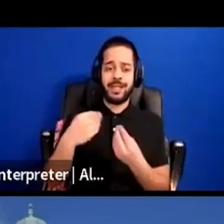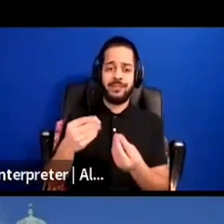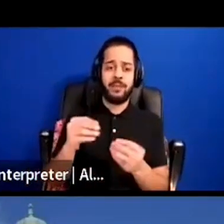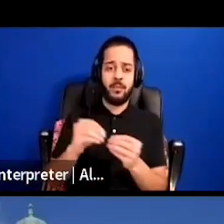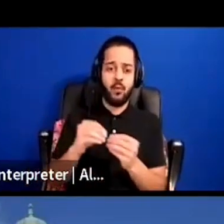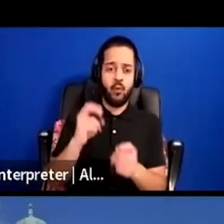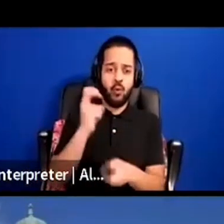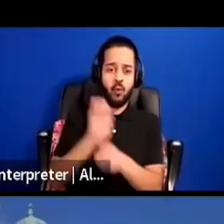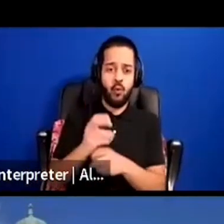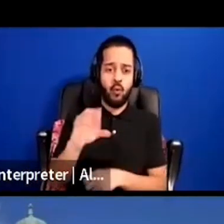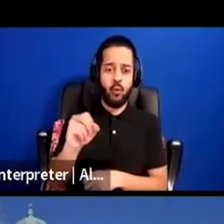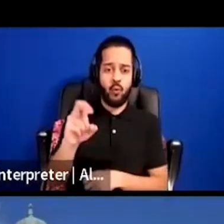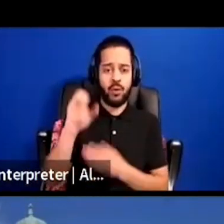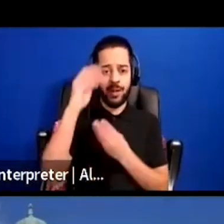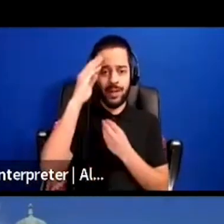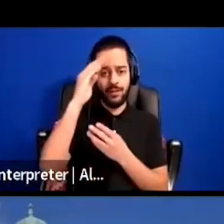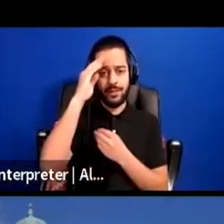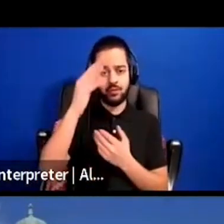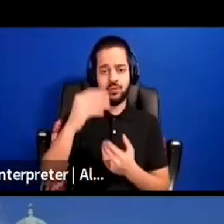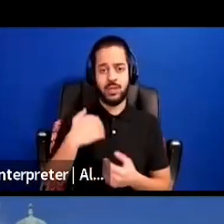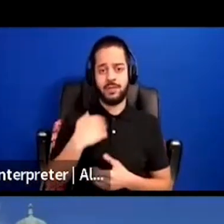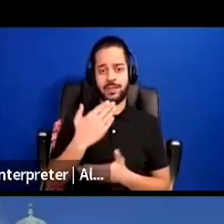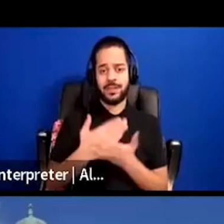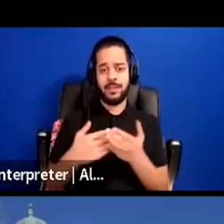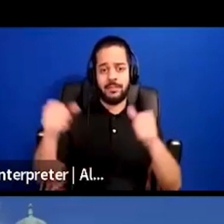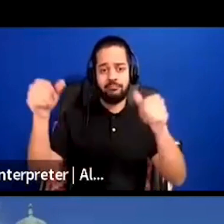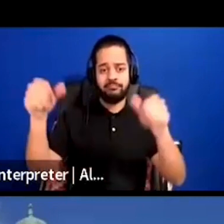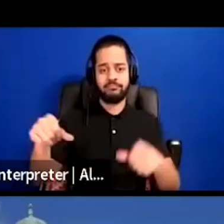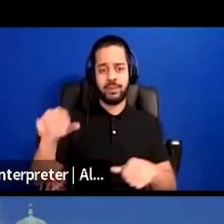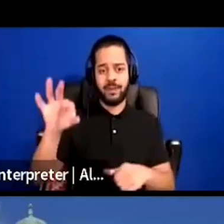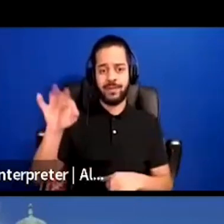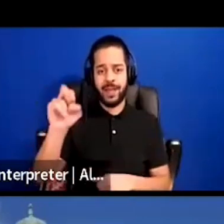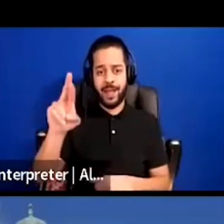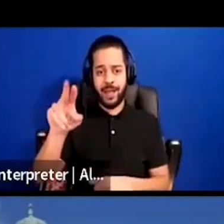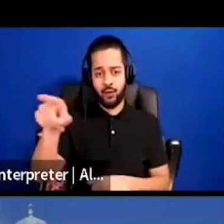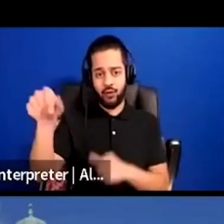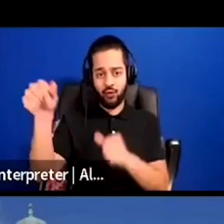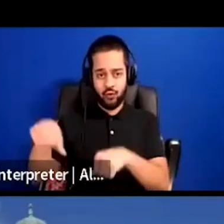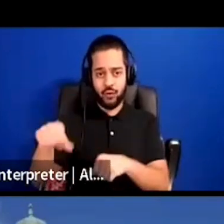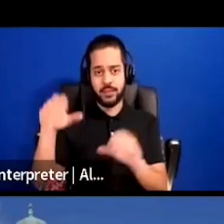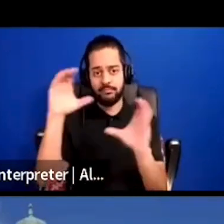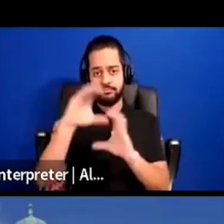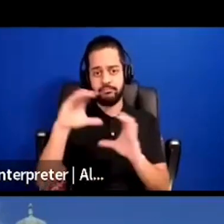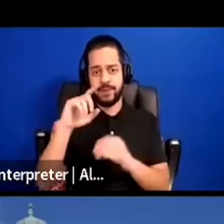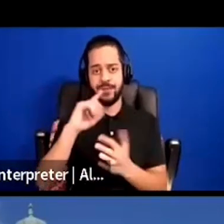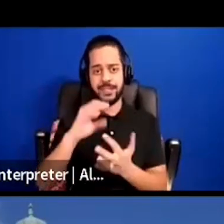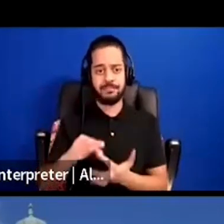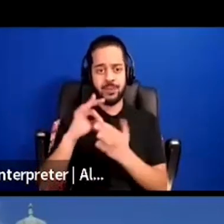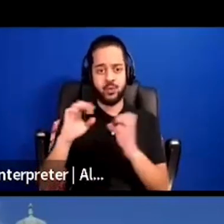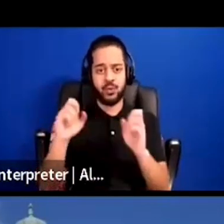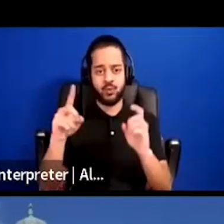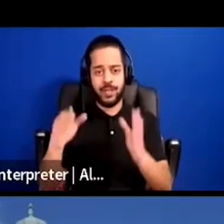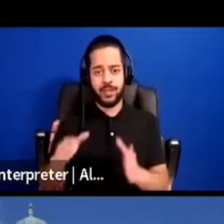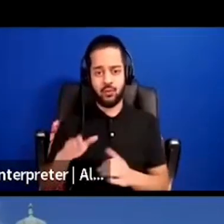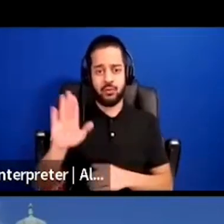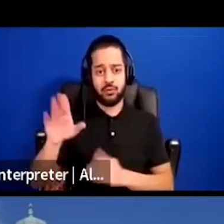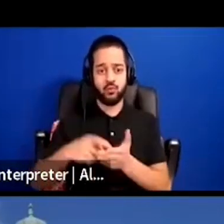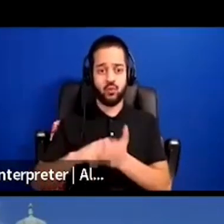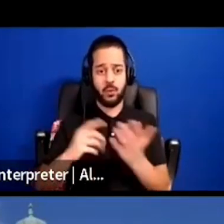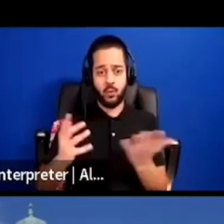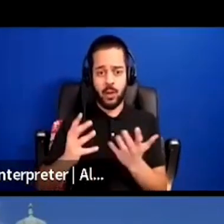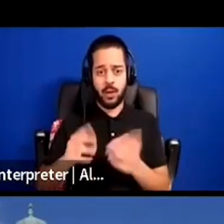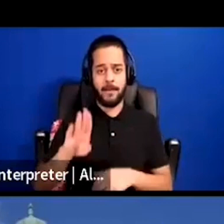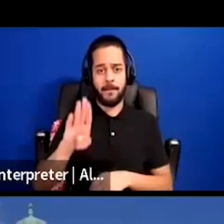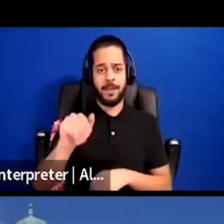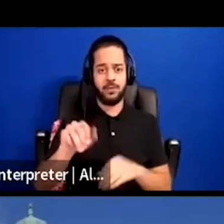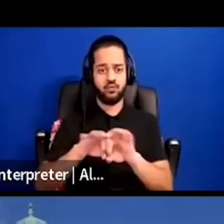hardcore information, there was a flyer put out seeking special educators, and the minimum requirement was a